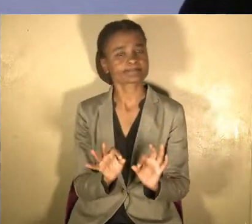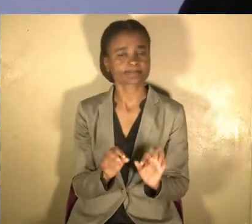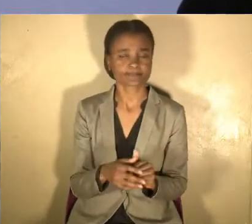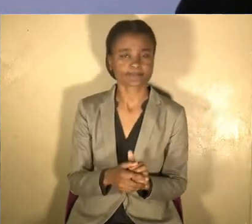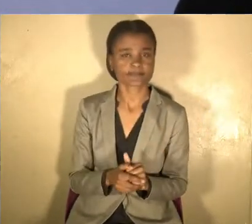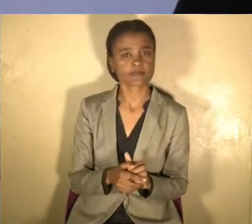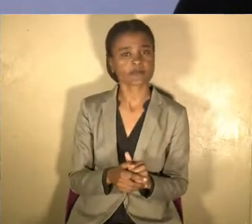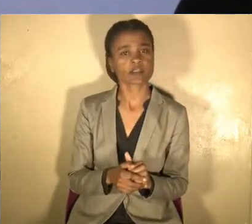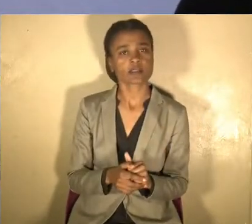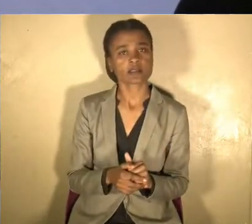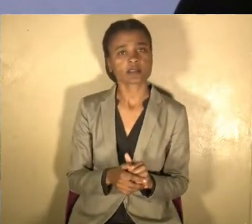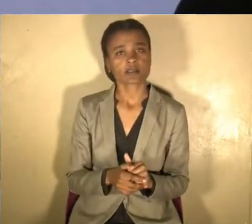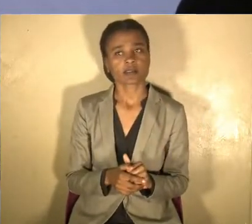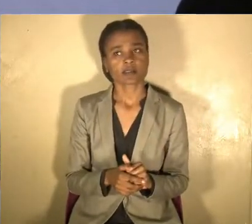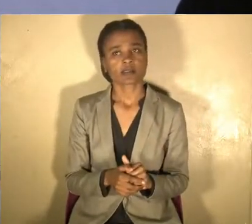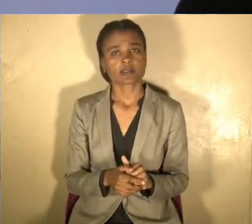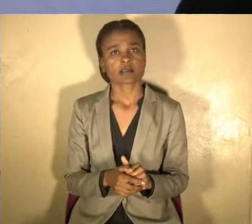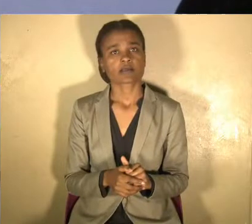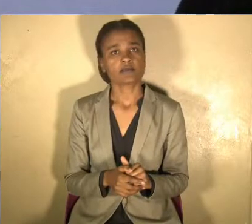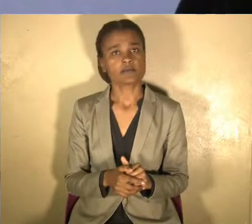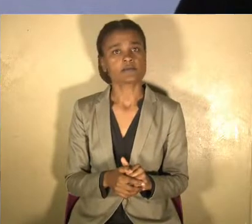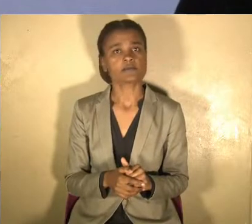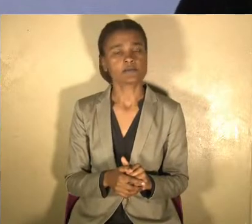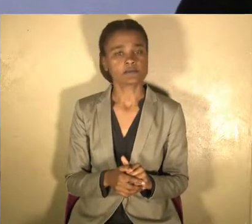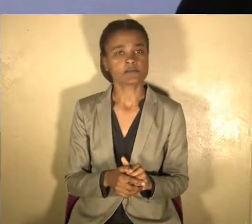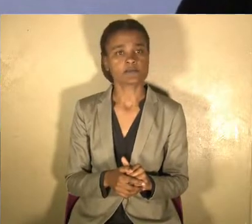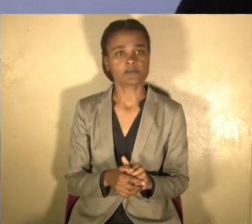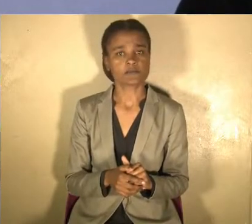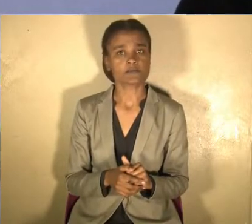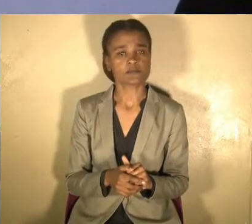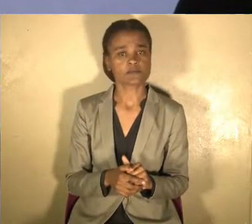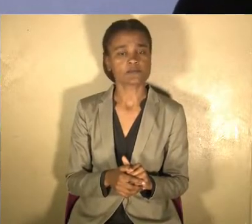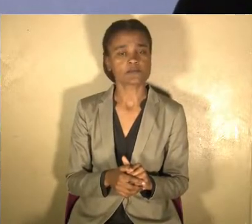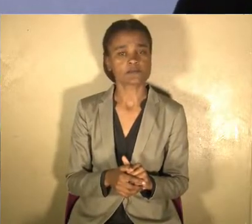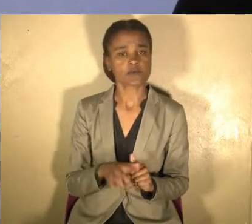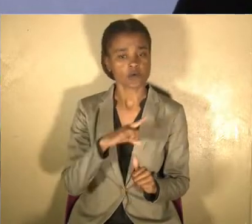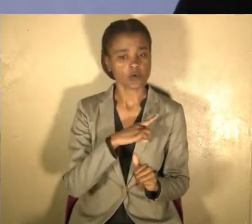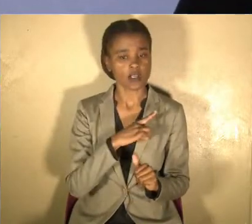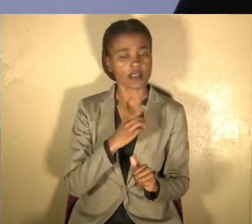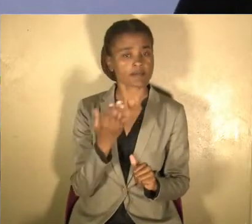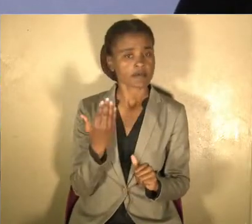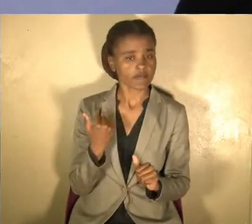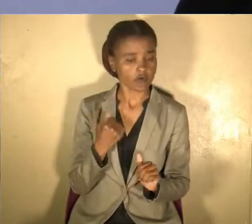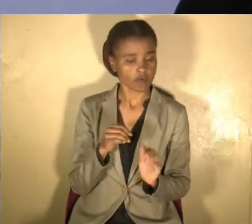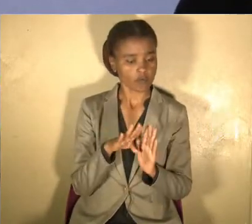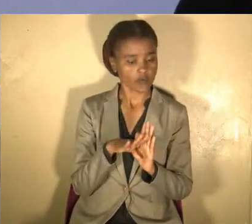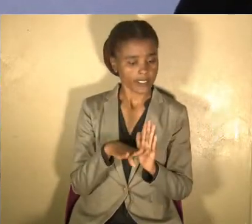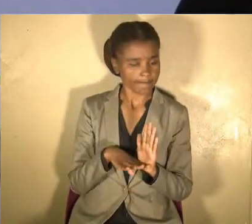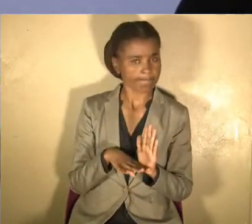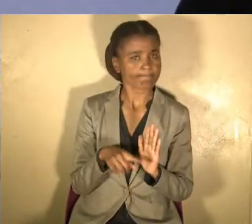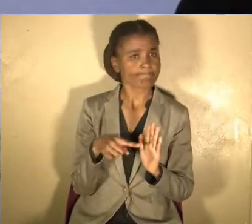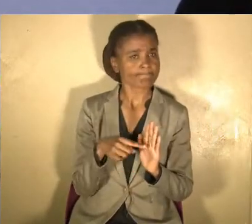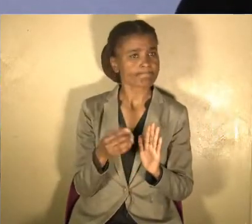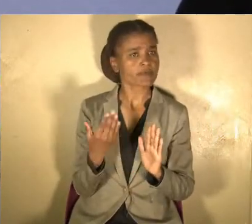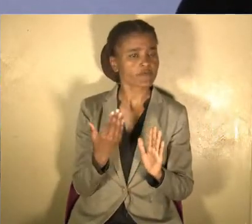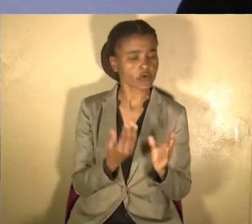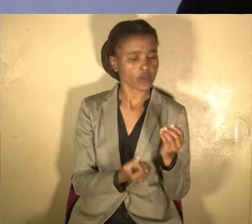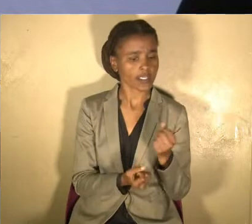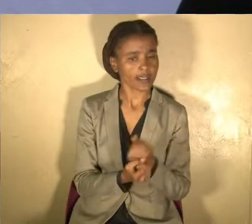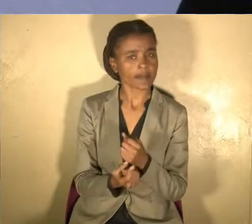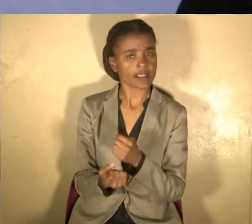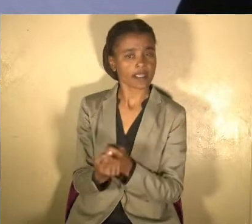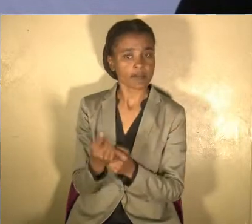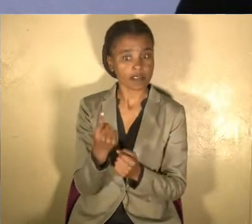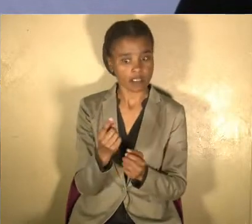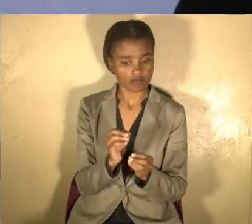problems which has caused a backlog to date in terms of foster care. But thank you